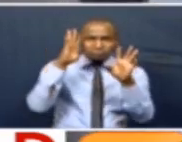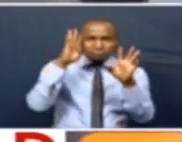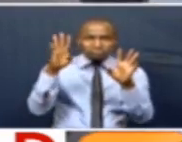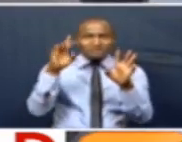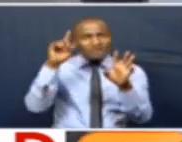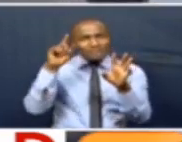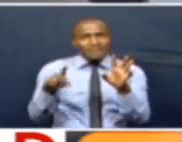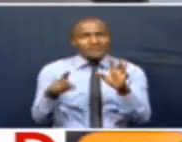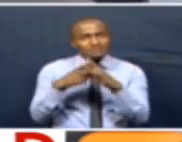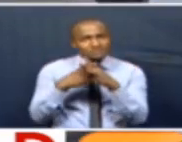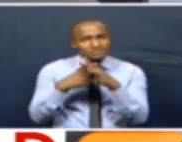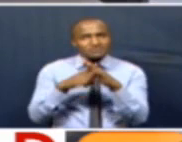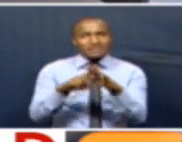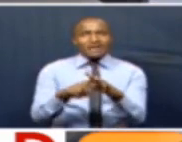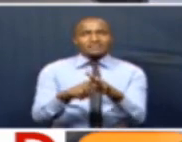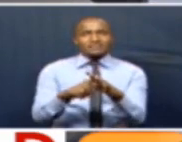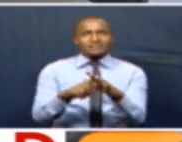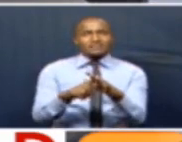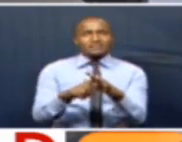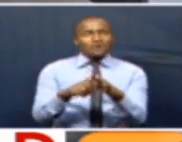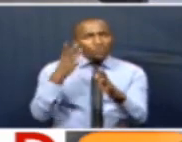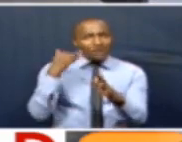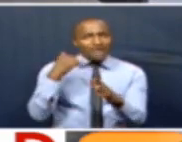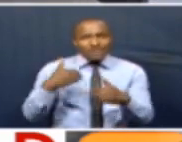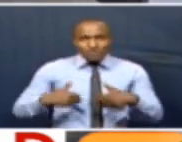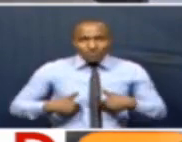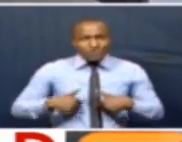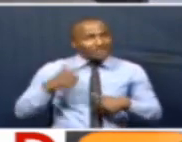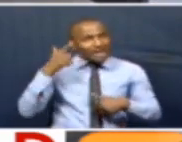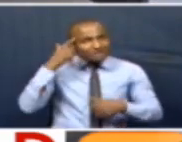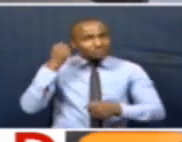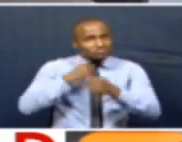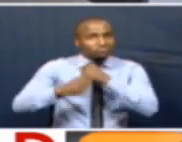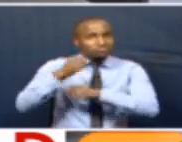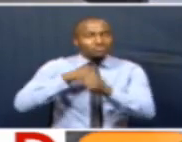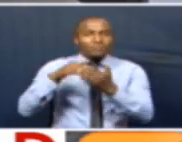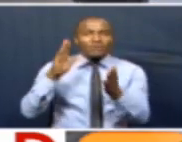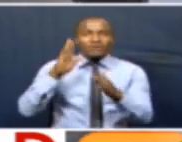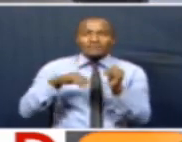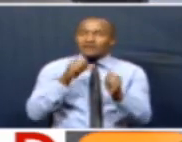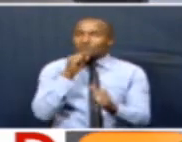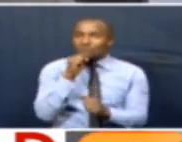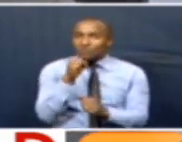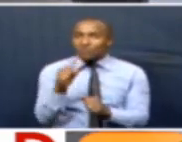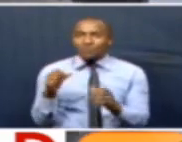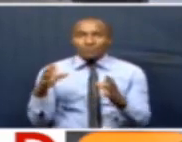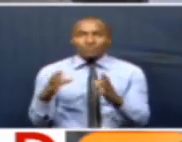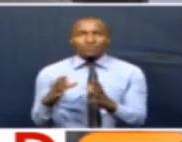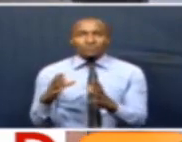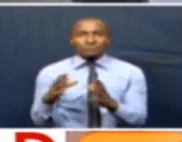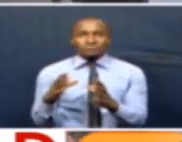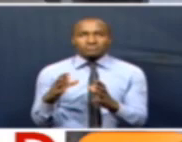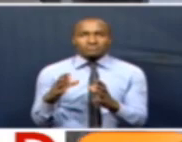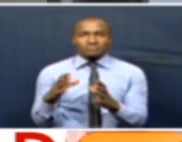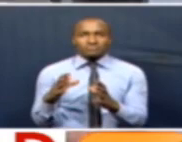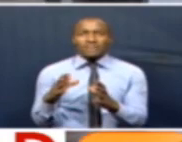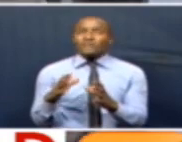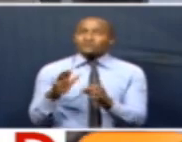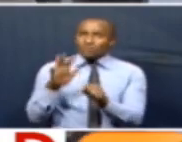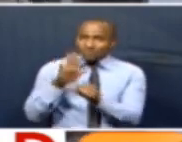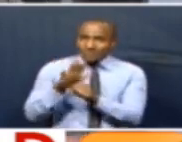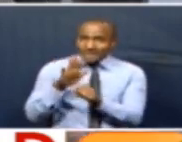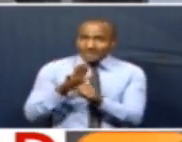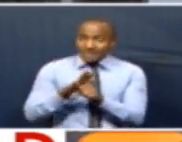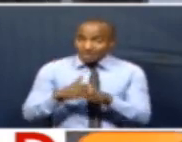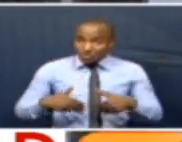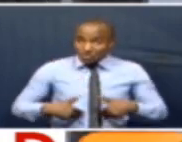for their brains are more active than the old ones. And therefore, majority of the young